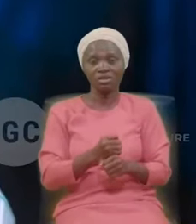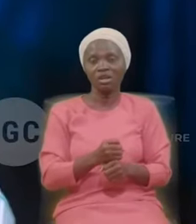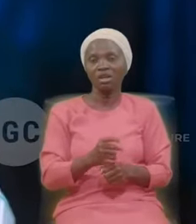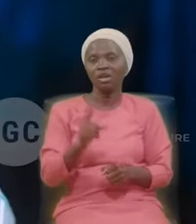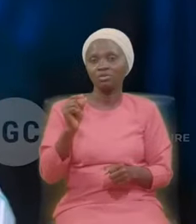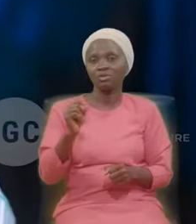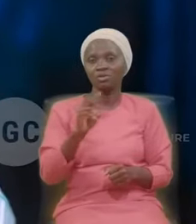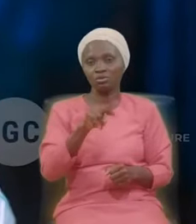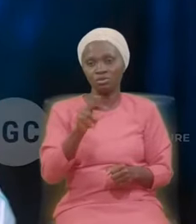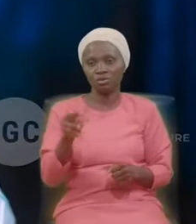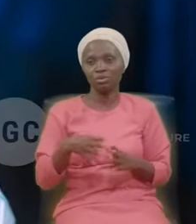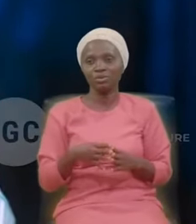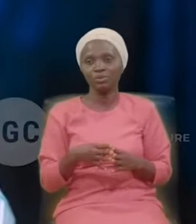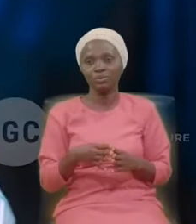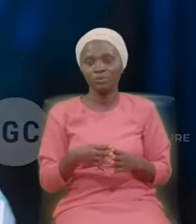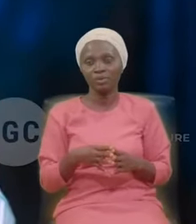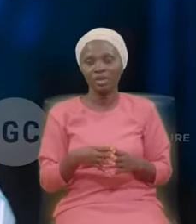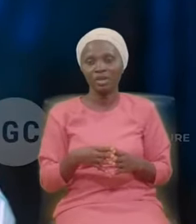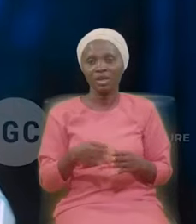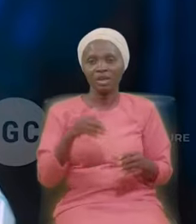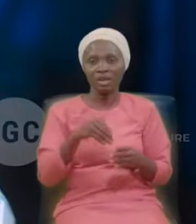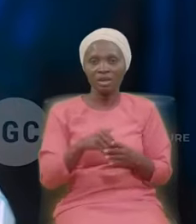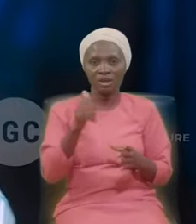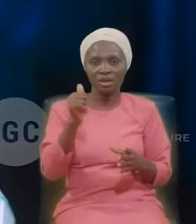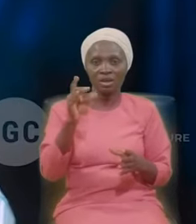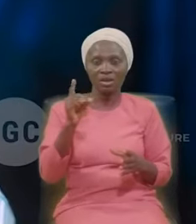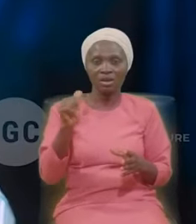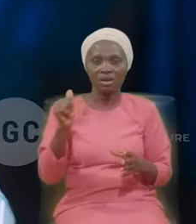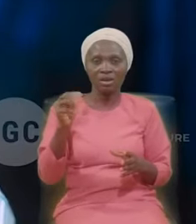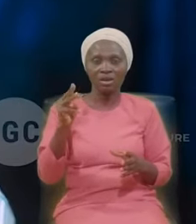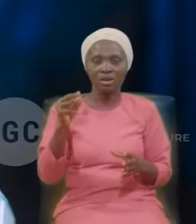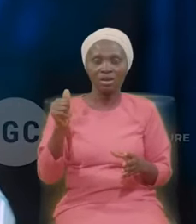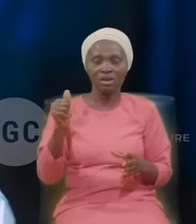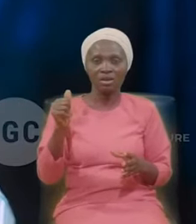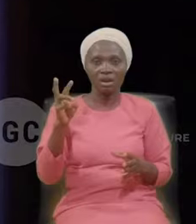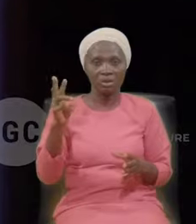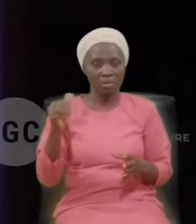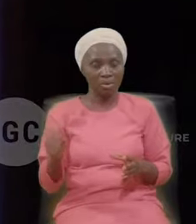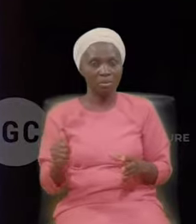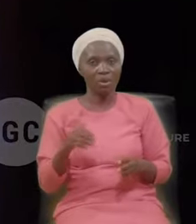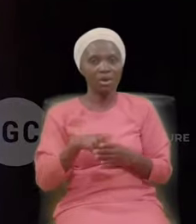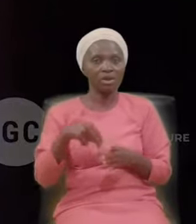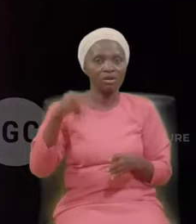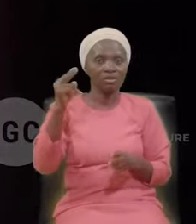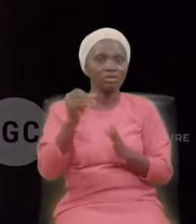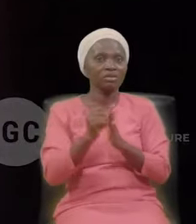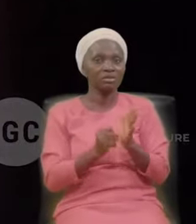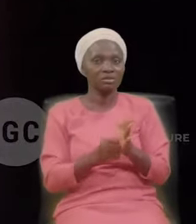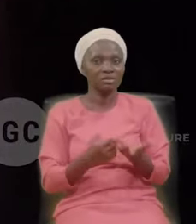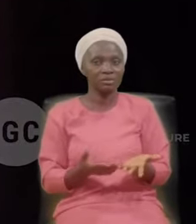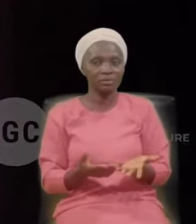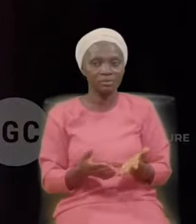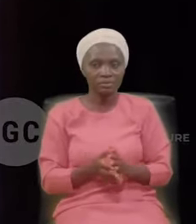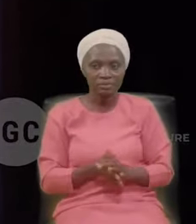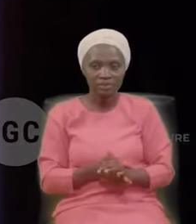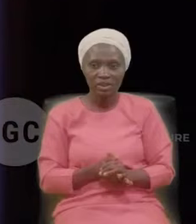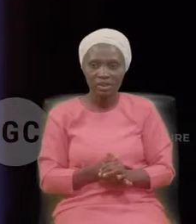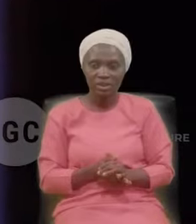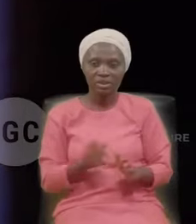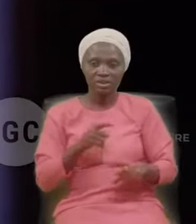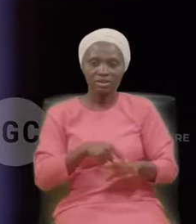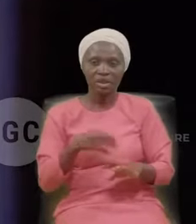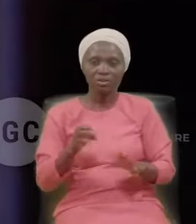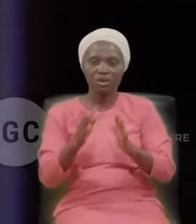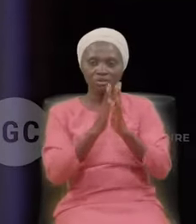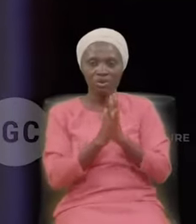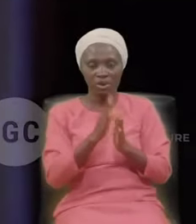2022, there at Adamawa in the northern state, as I listed in the time of prayer,